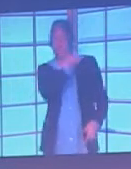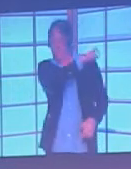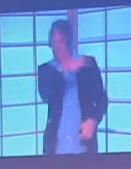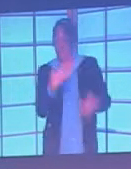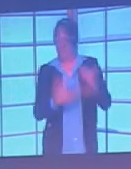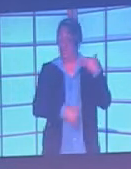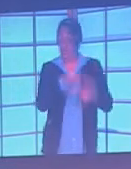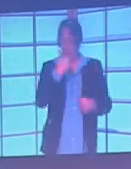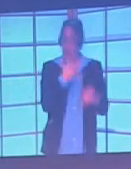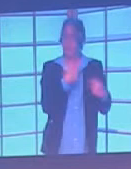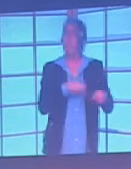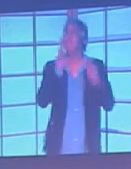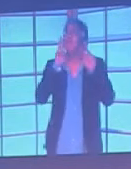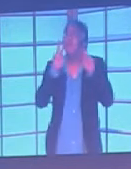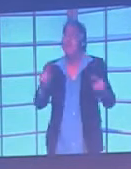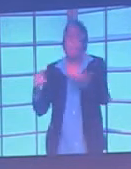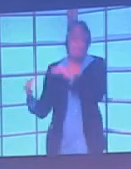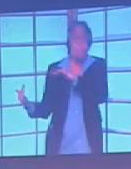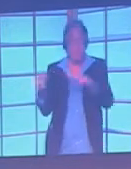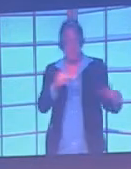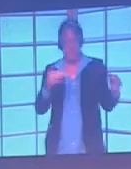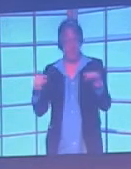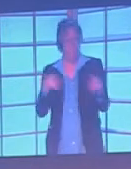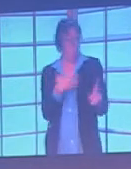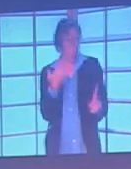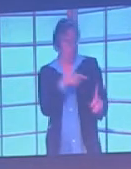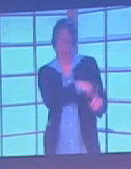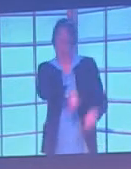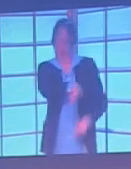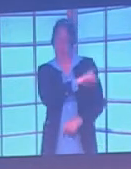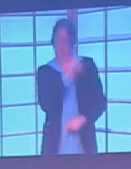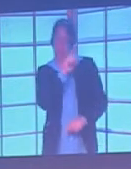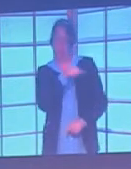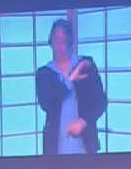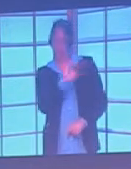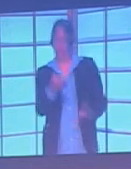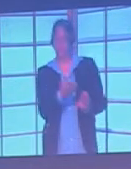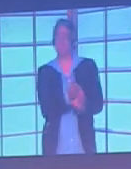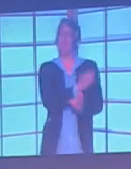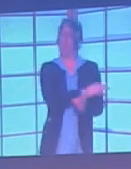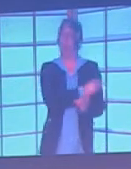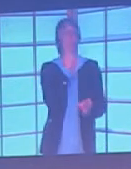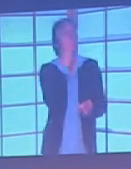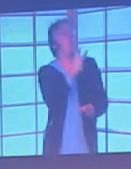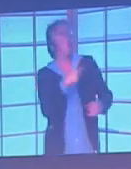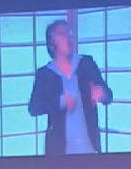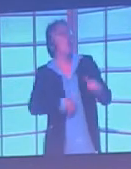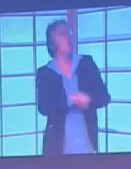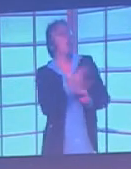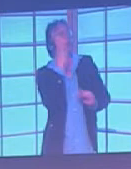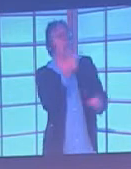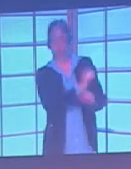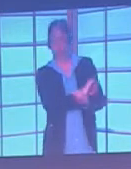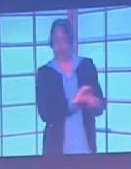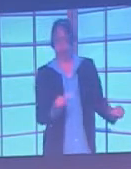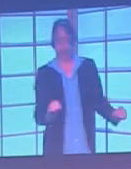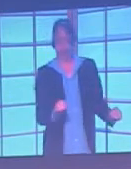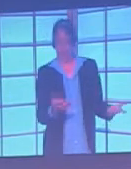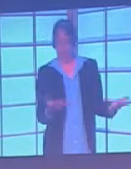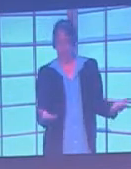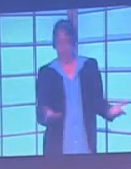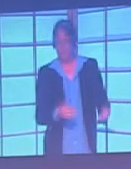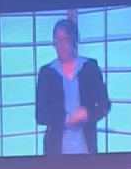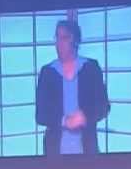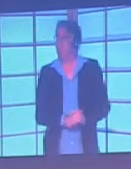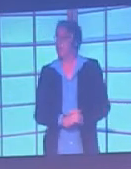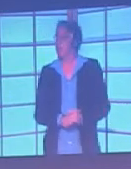I suspect many of them are coming back now, are they, from that experience? So one more thing, you said